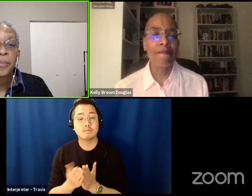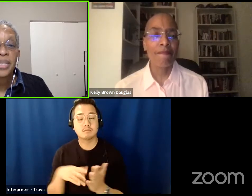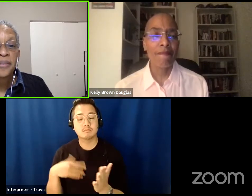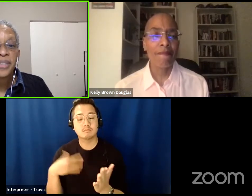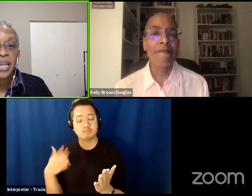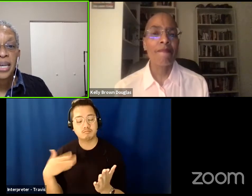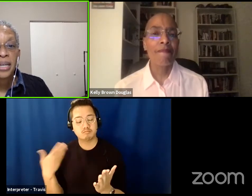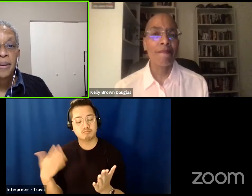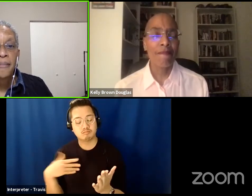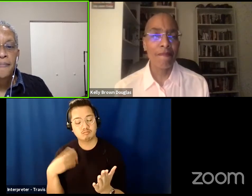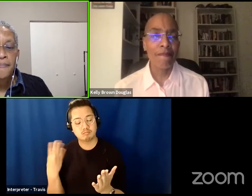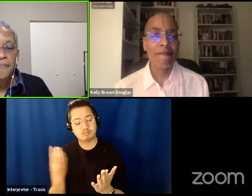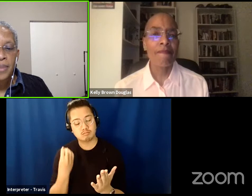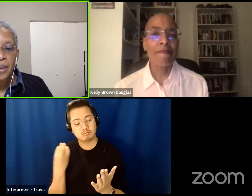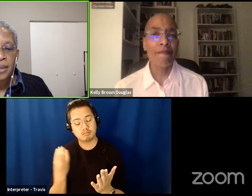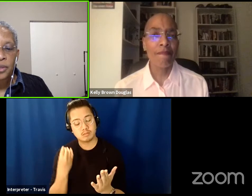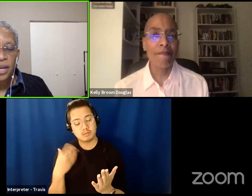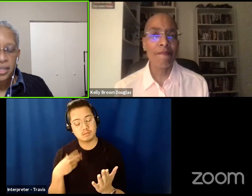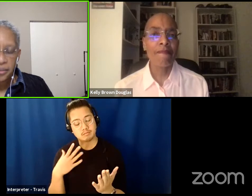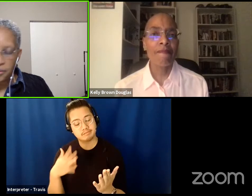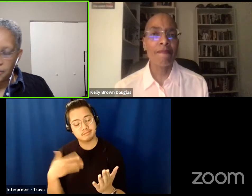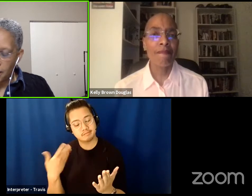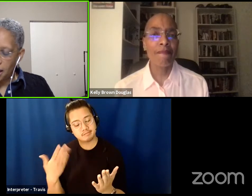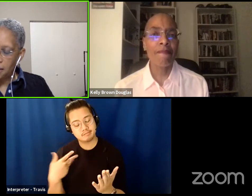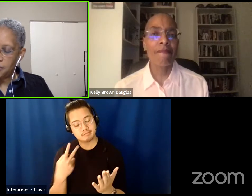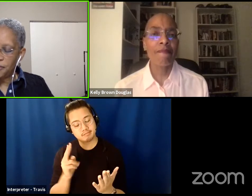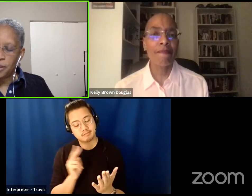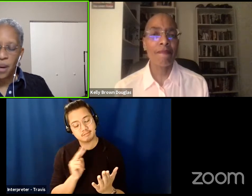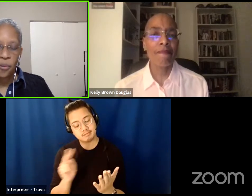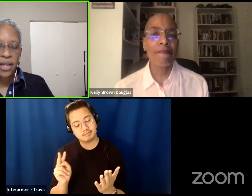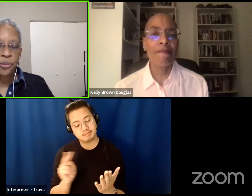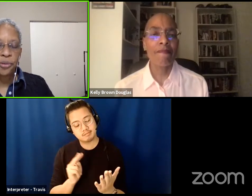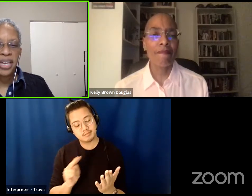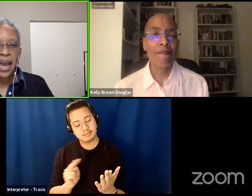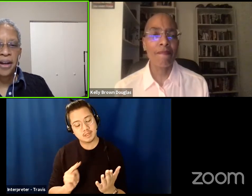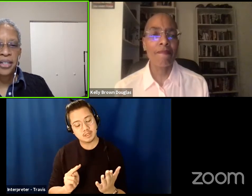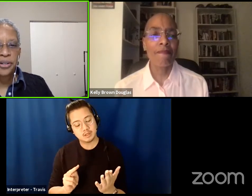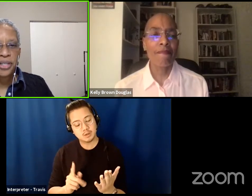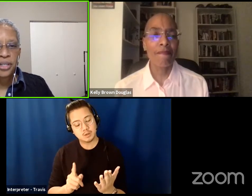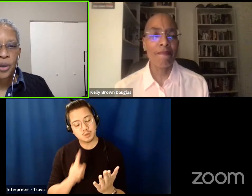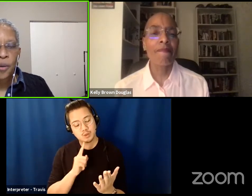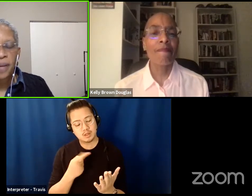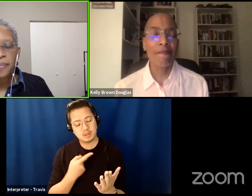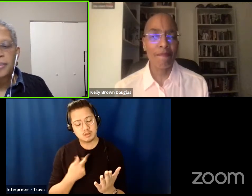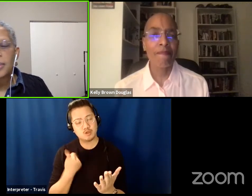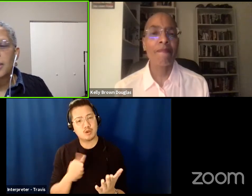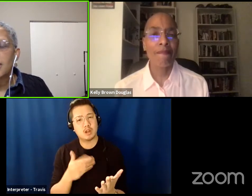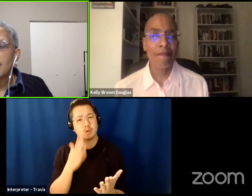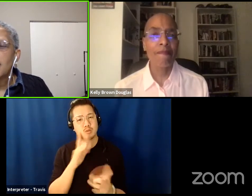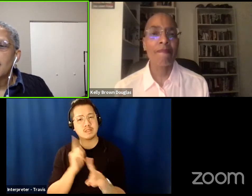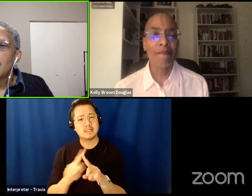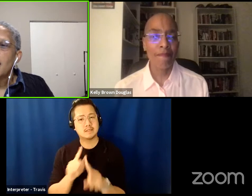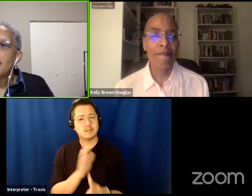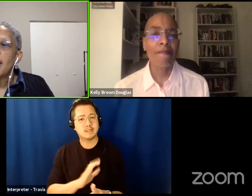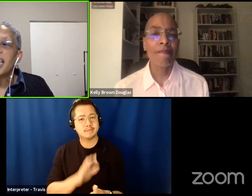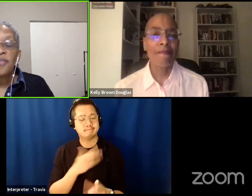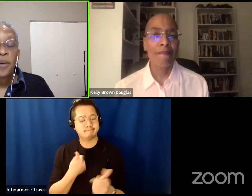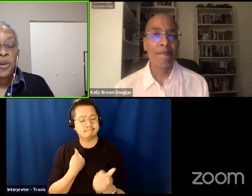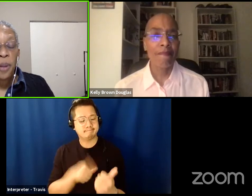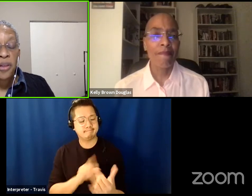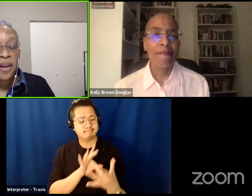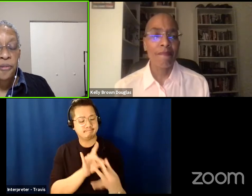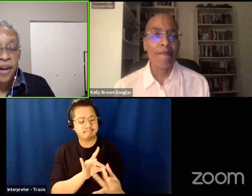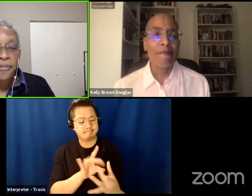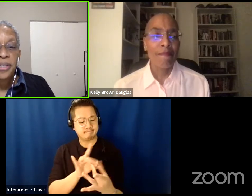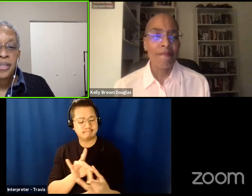reading it contemplatively, trying to feel my way through the characters and so on. And given